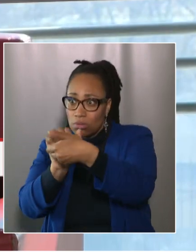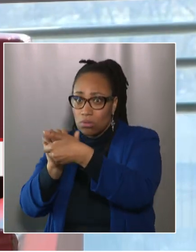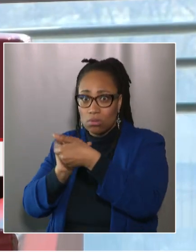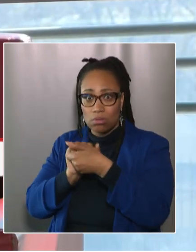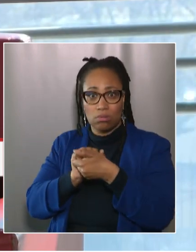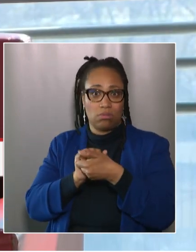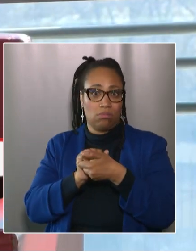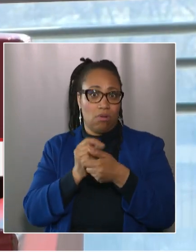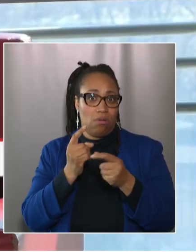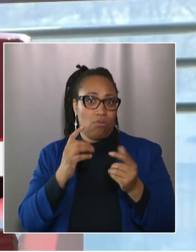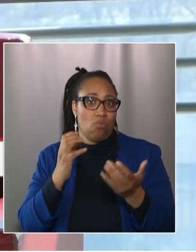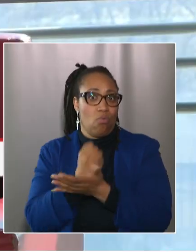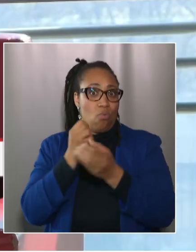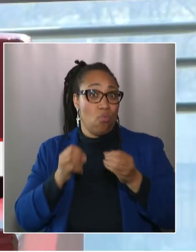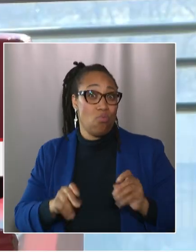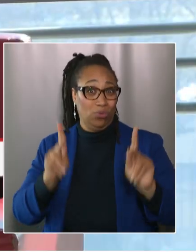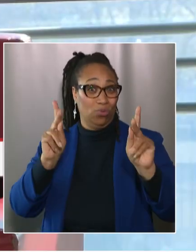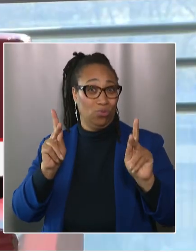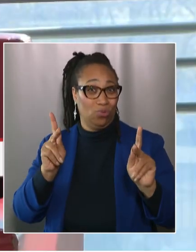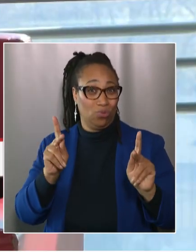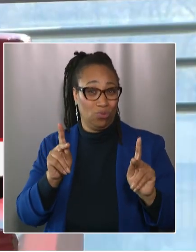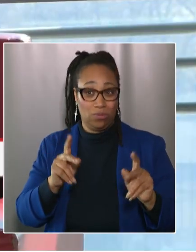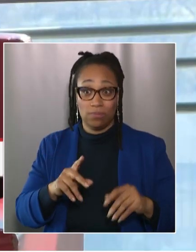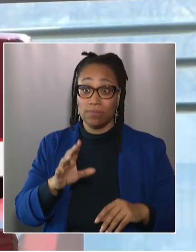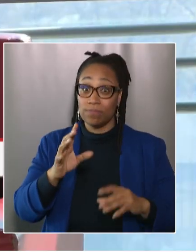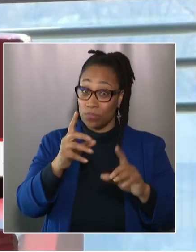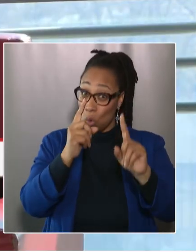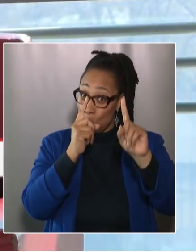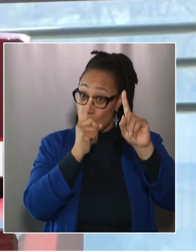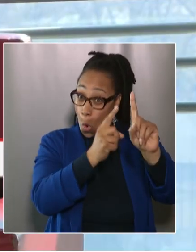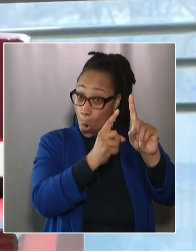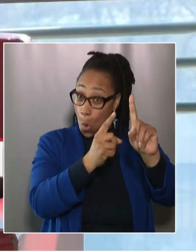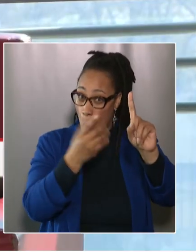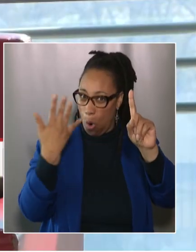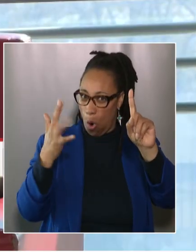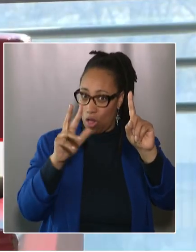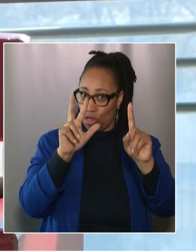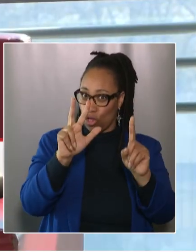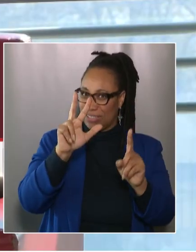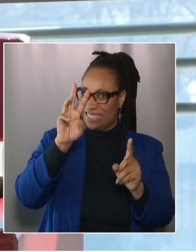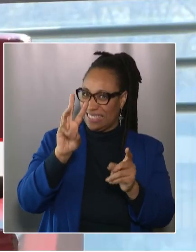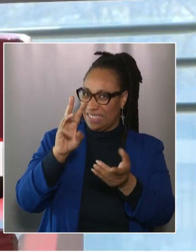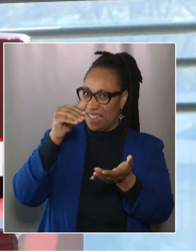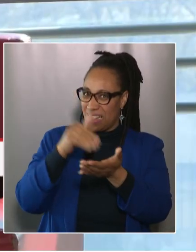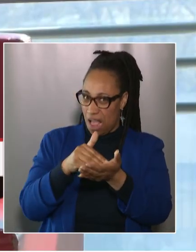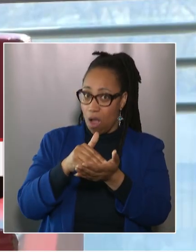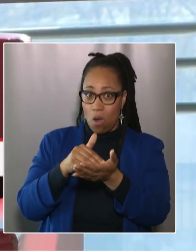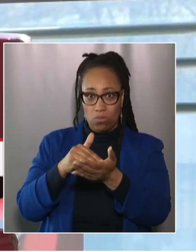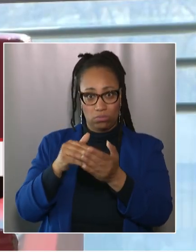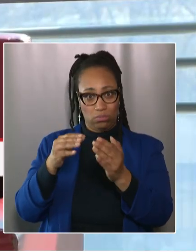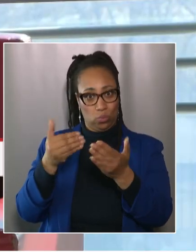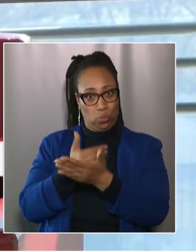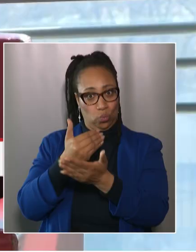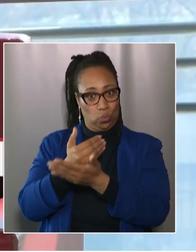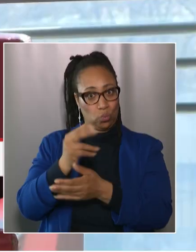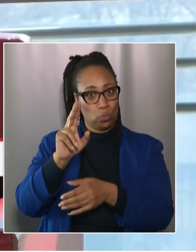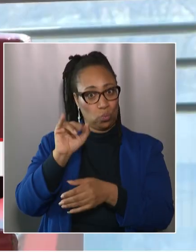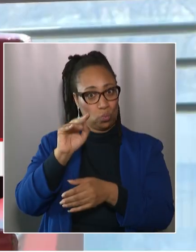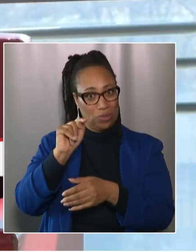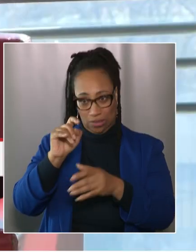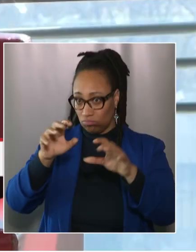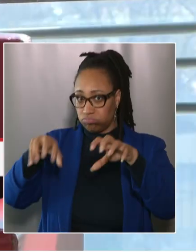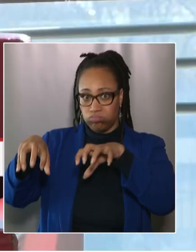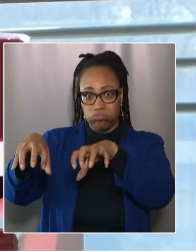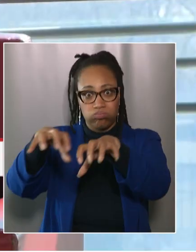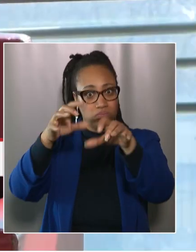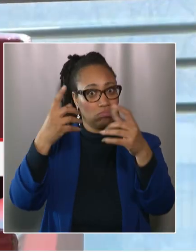our 36,000 unit goal. I think if we haven't met, we're almost there at the 12,000. We're done. So we